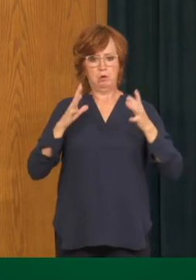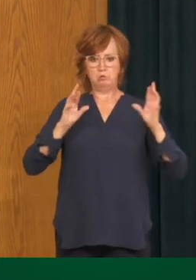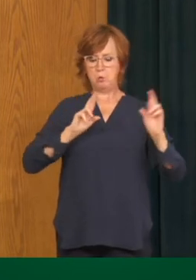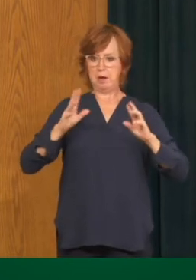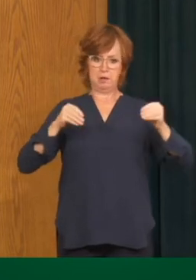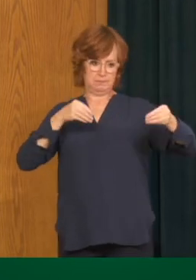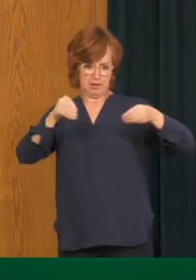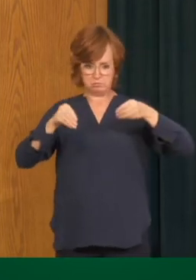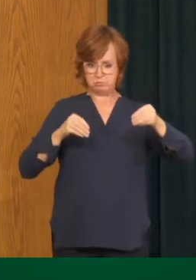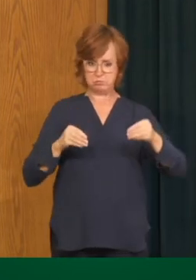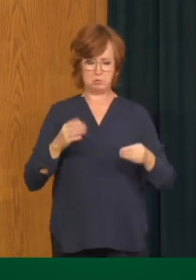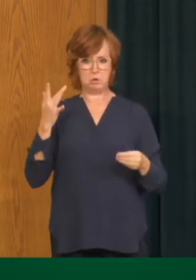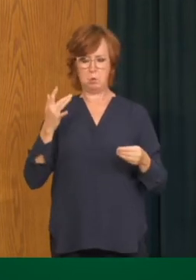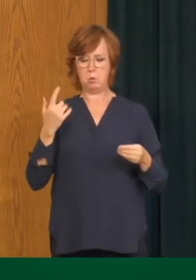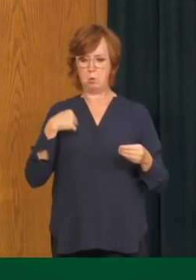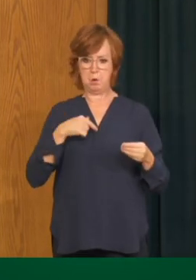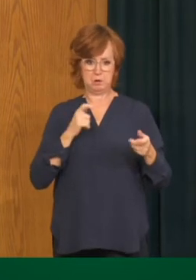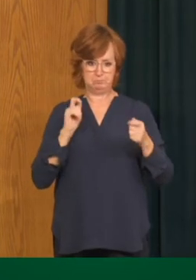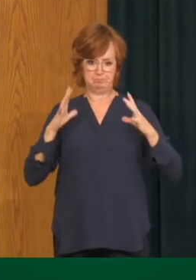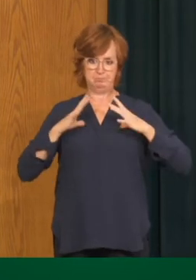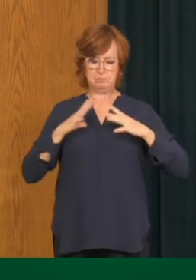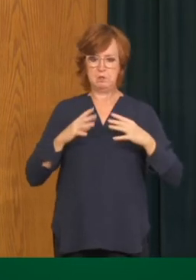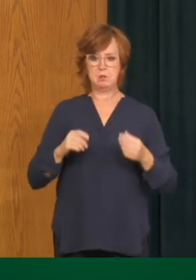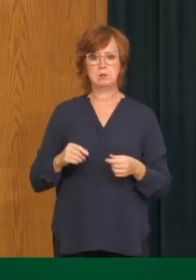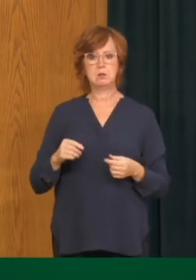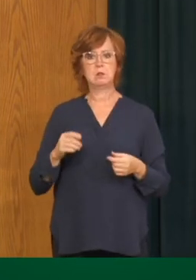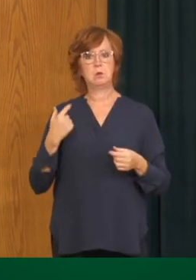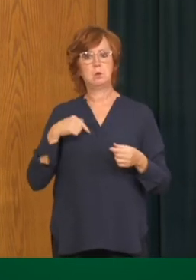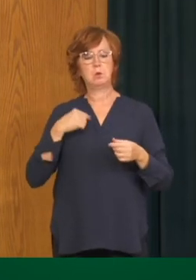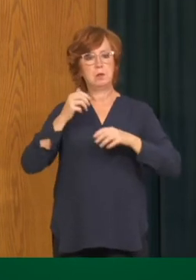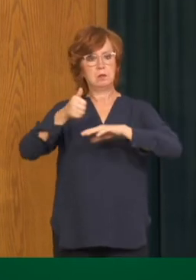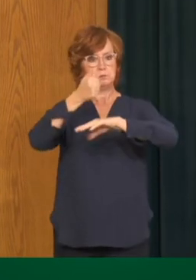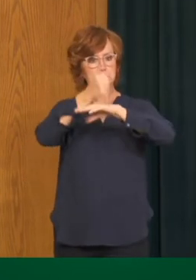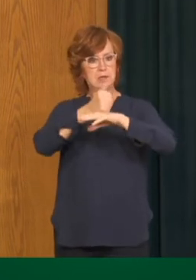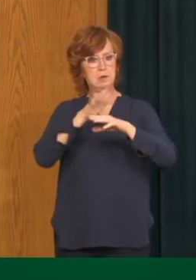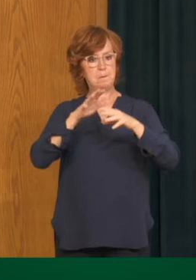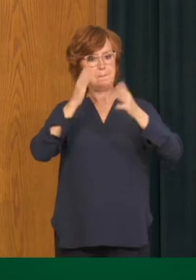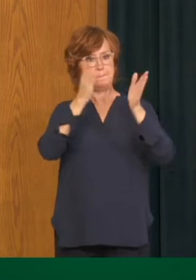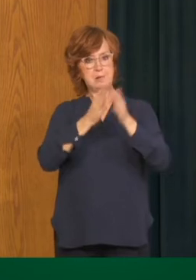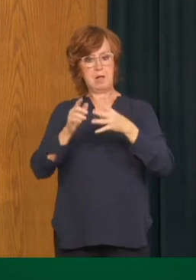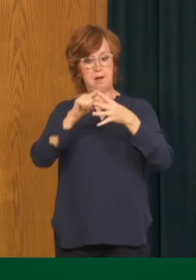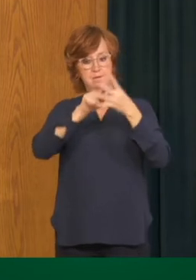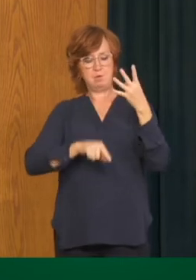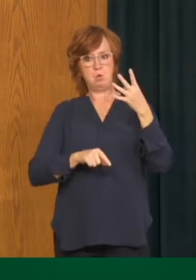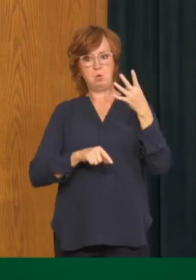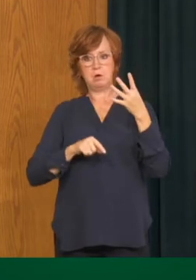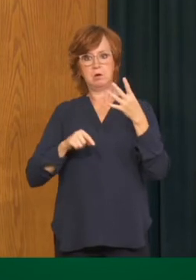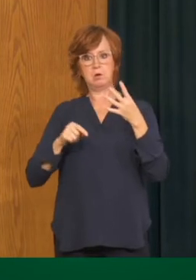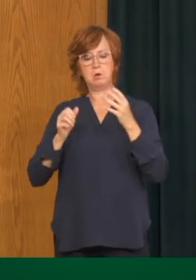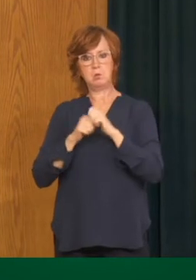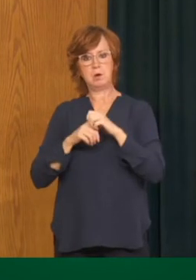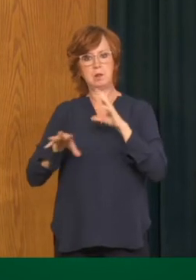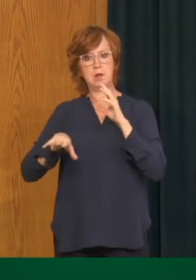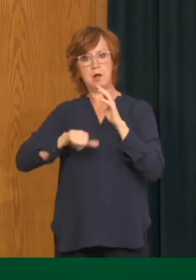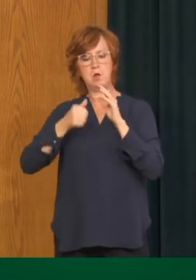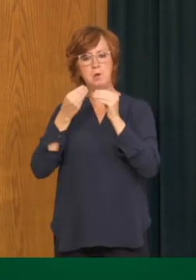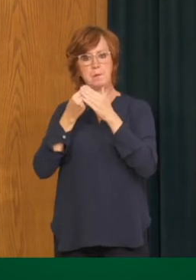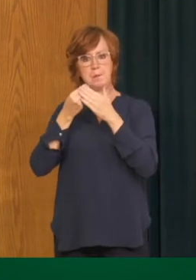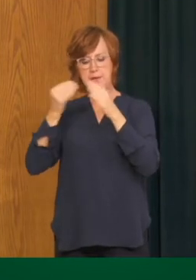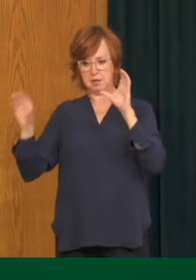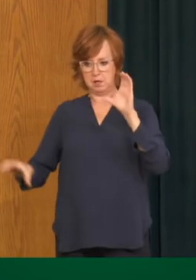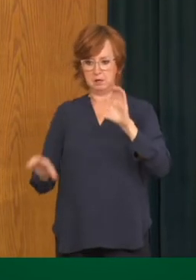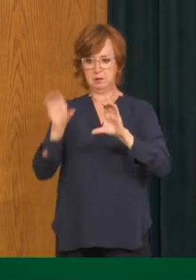plan in allocating new dollars from our contingency fund into the education sector. This $40 million that is being